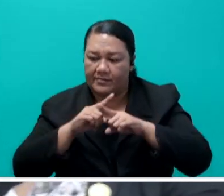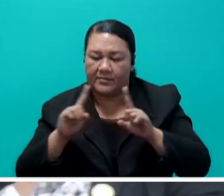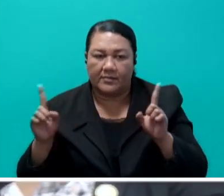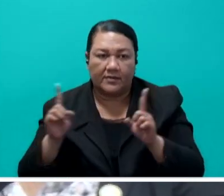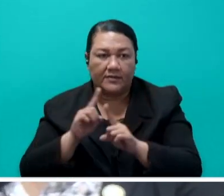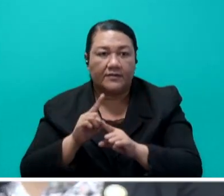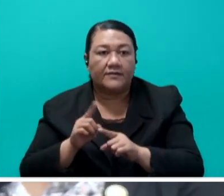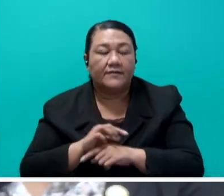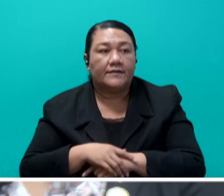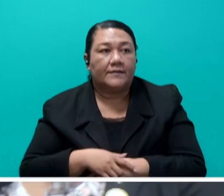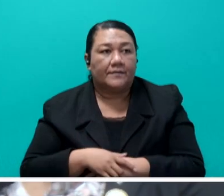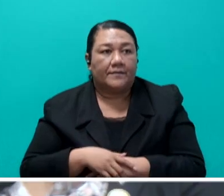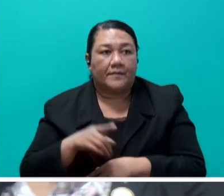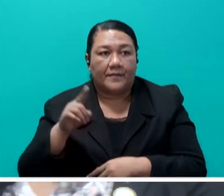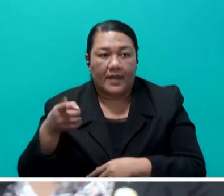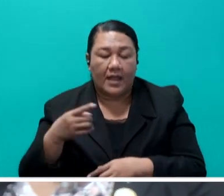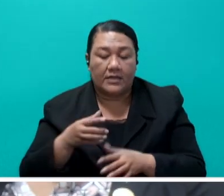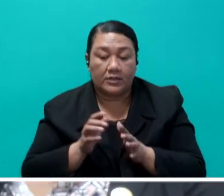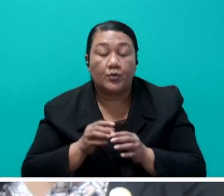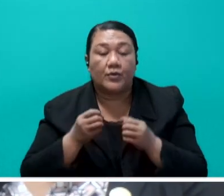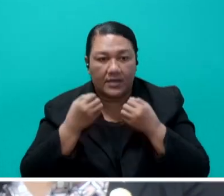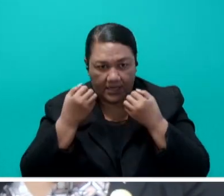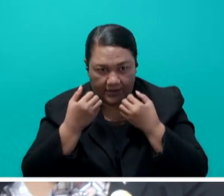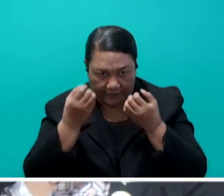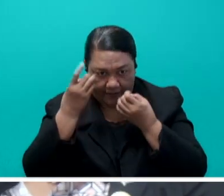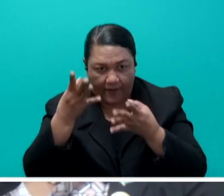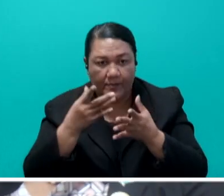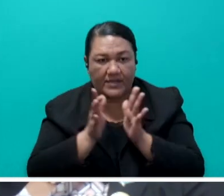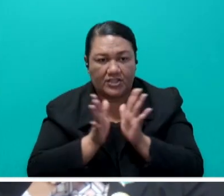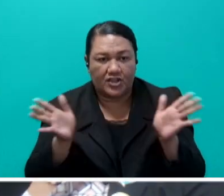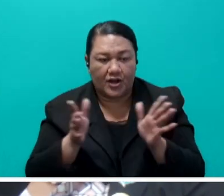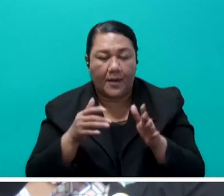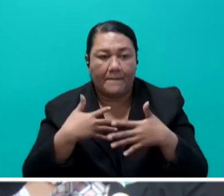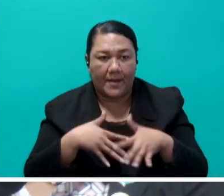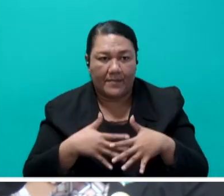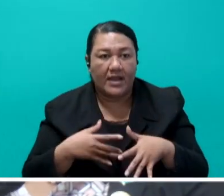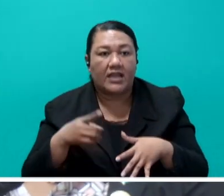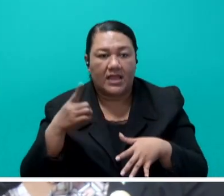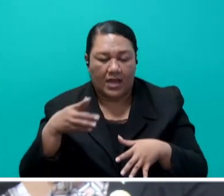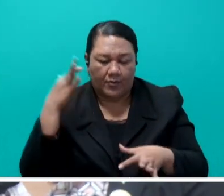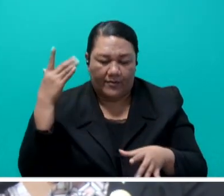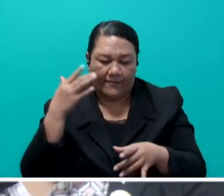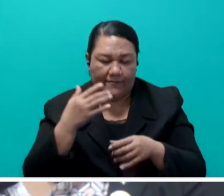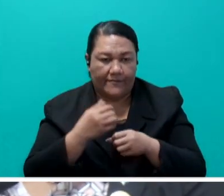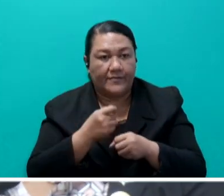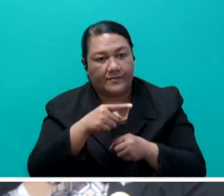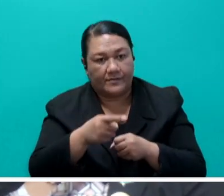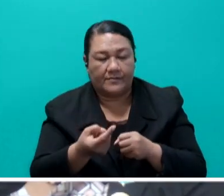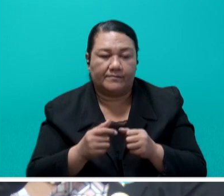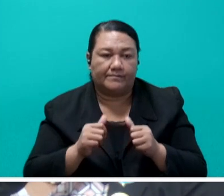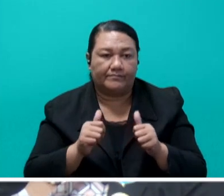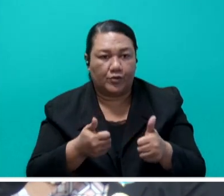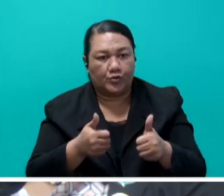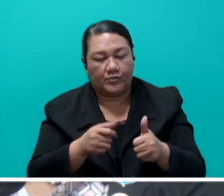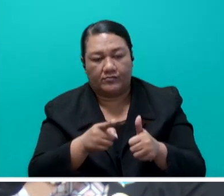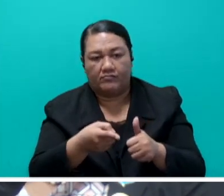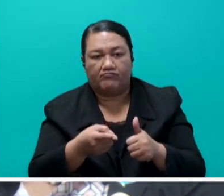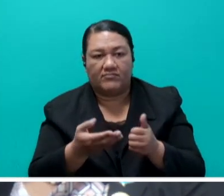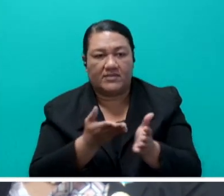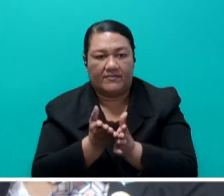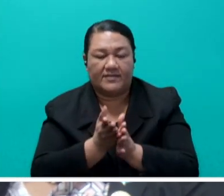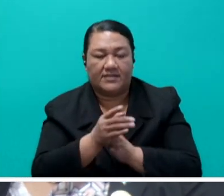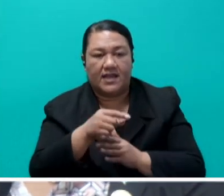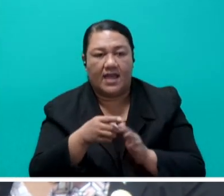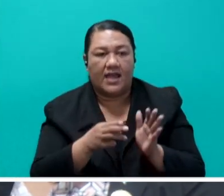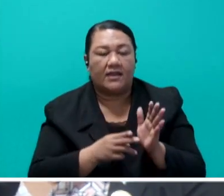once we have finalized the new arrangements for the health services from the health center. So in addition to this, I